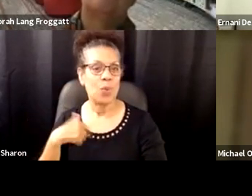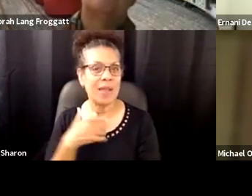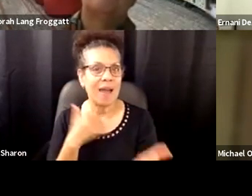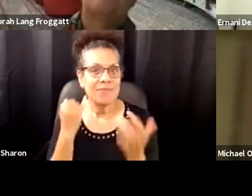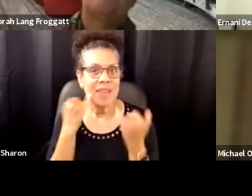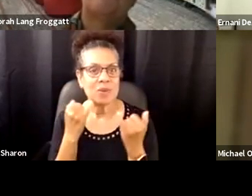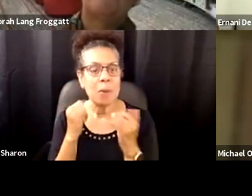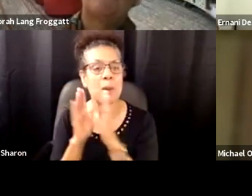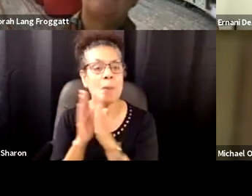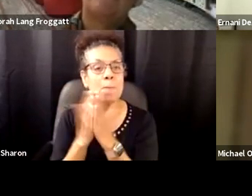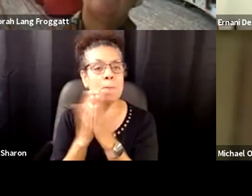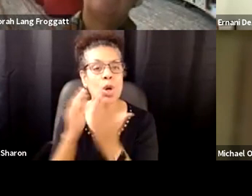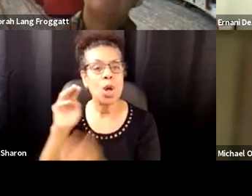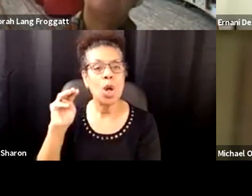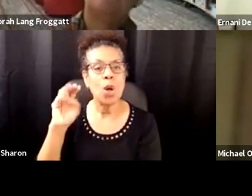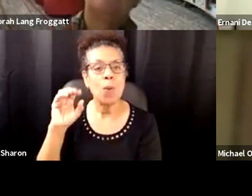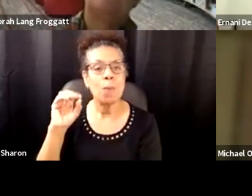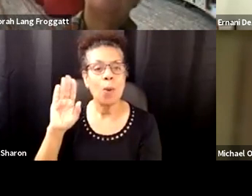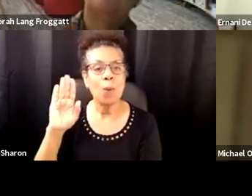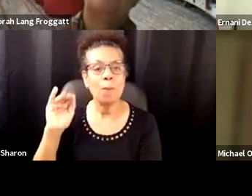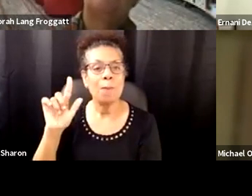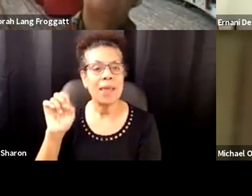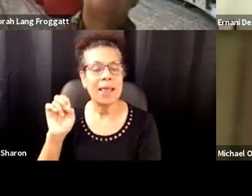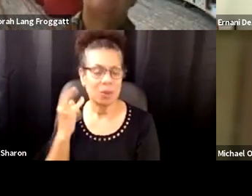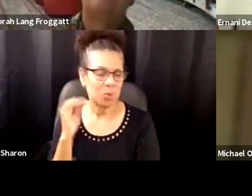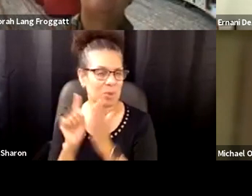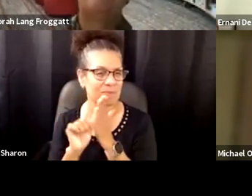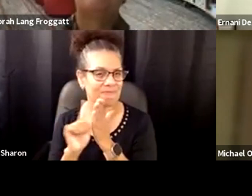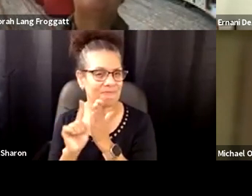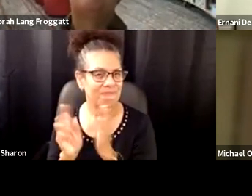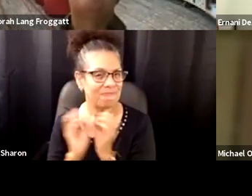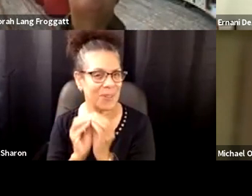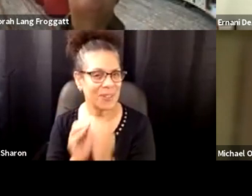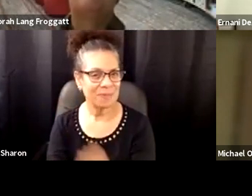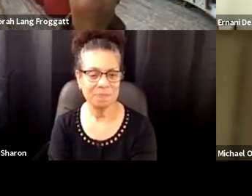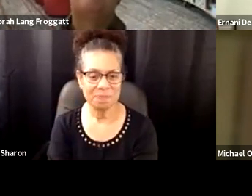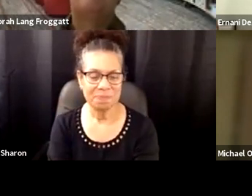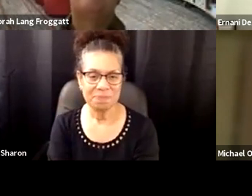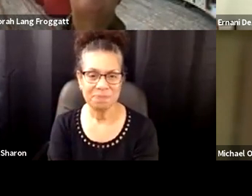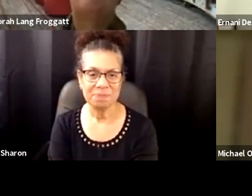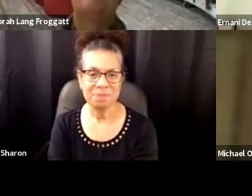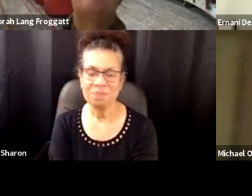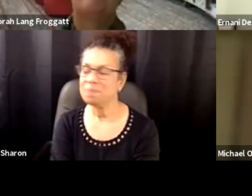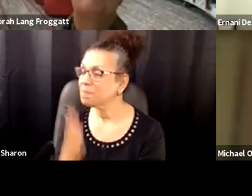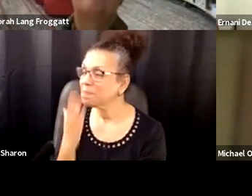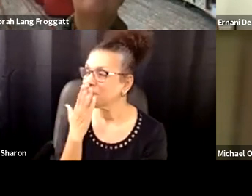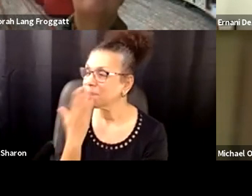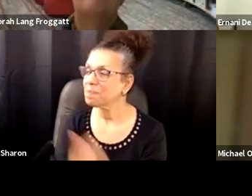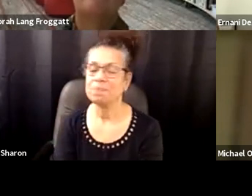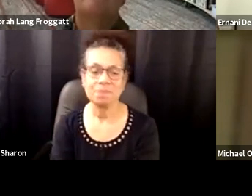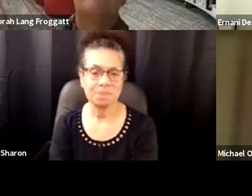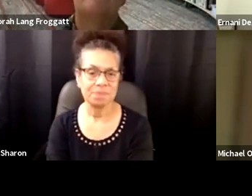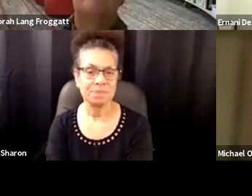bookmobile and it's it's certainly something we will continue to explore great thank you